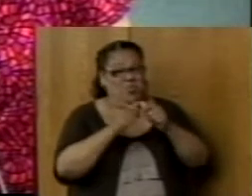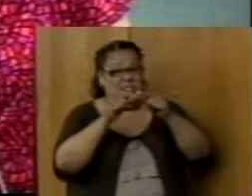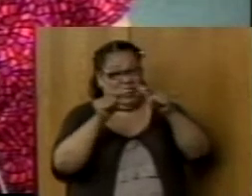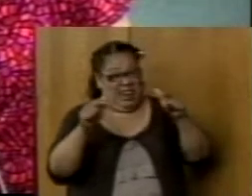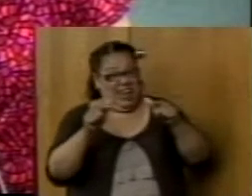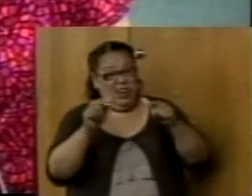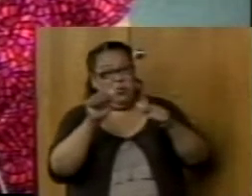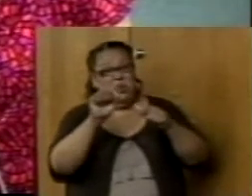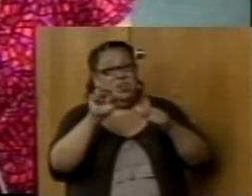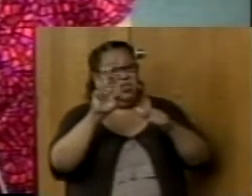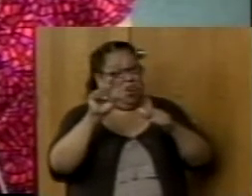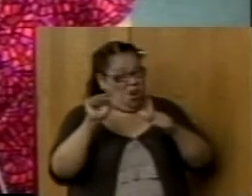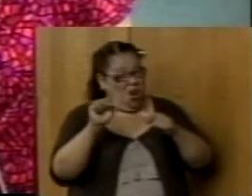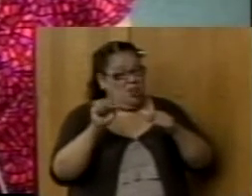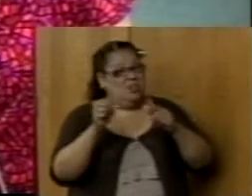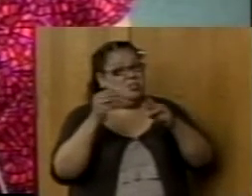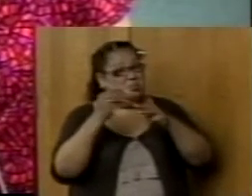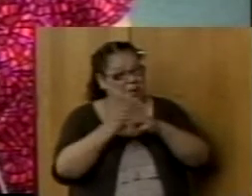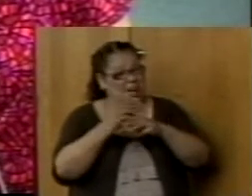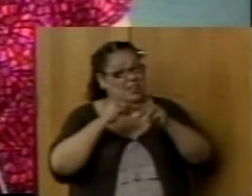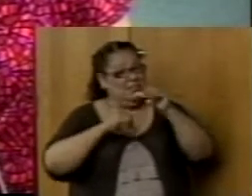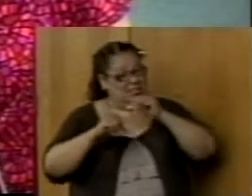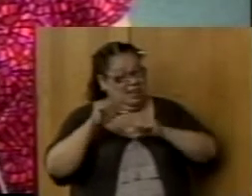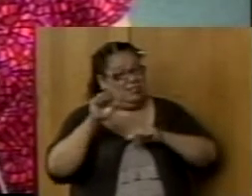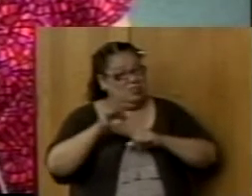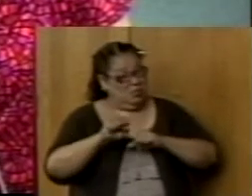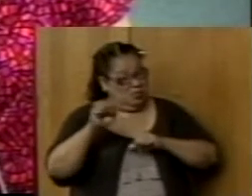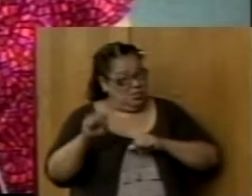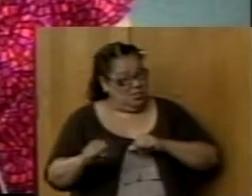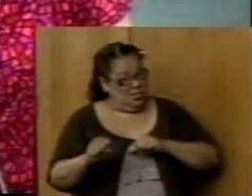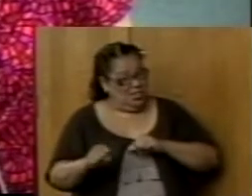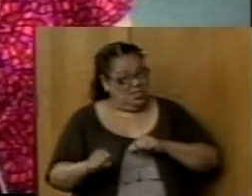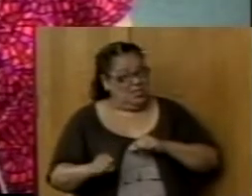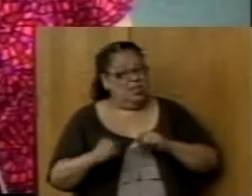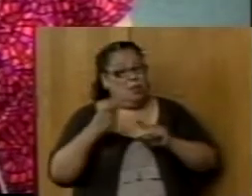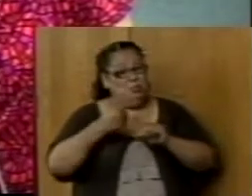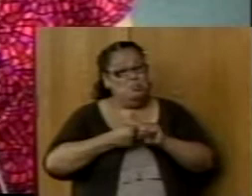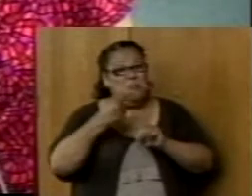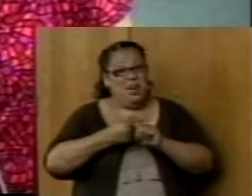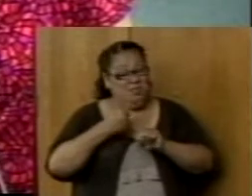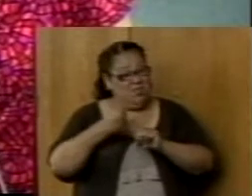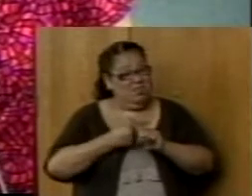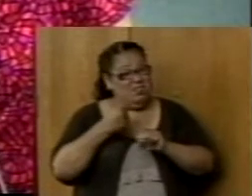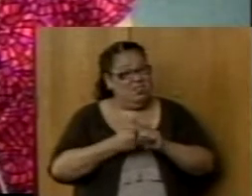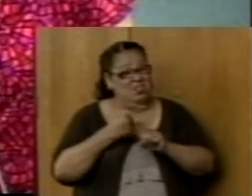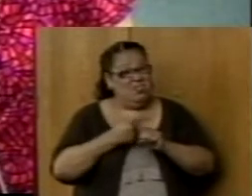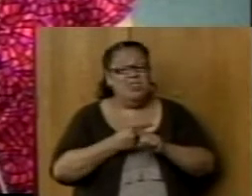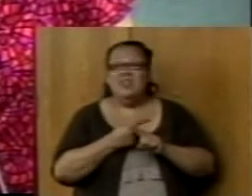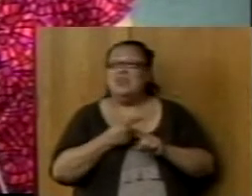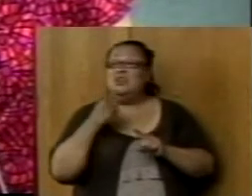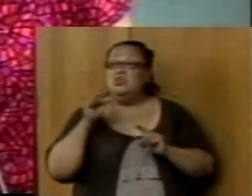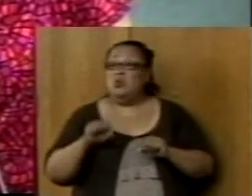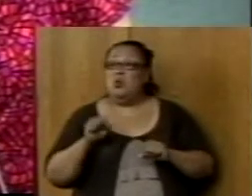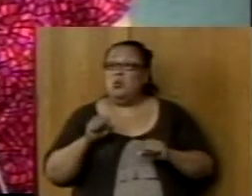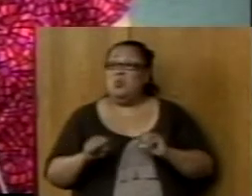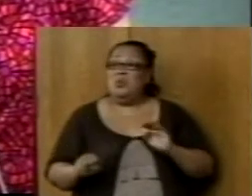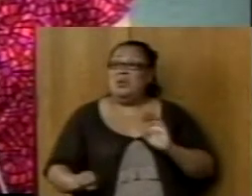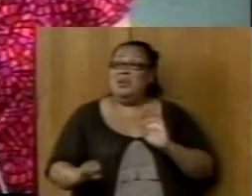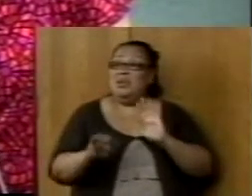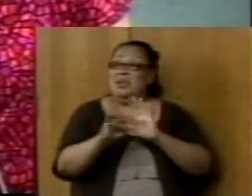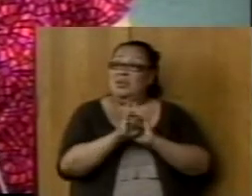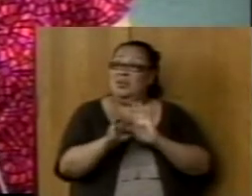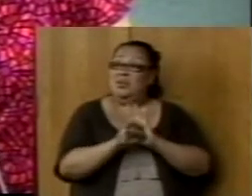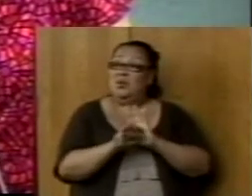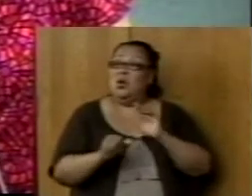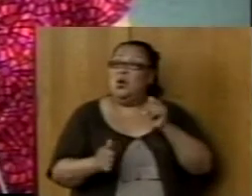math, science, and social studies, the specialists have sent out that monkey survey every spring, so that we can identify